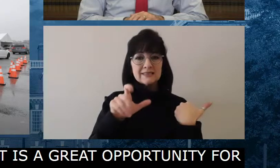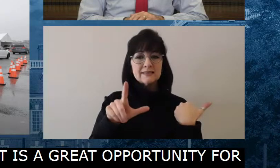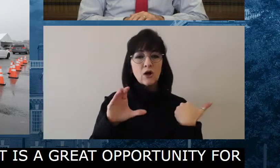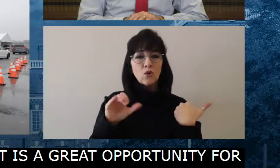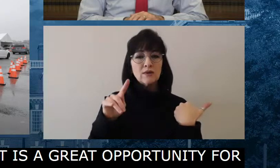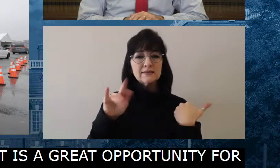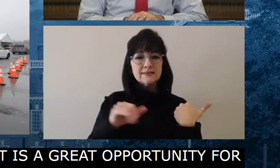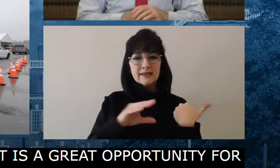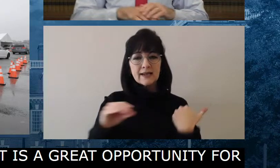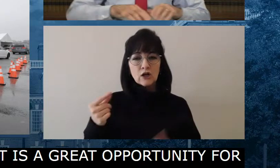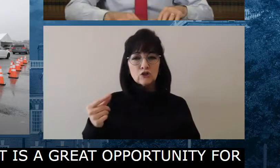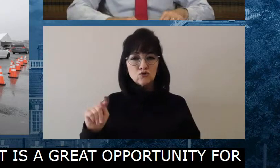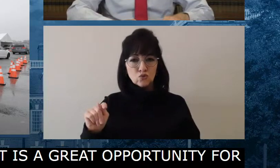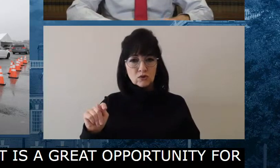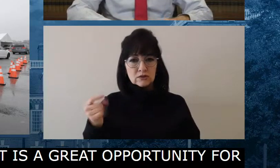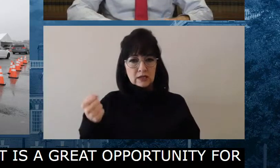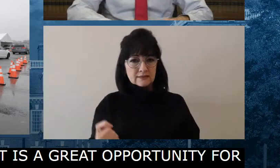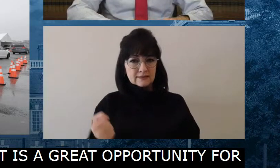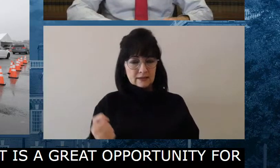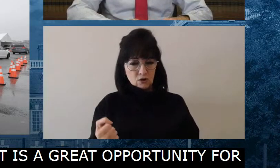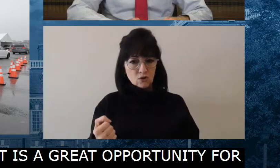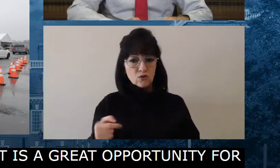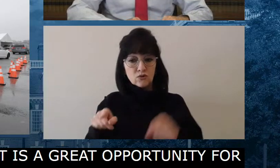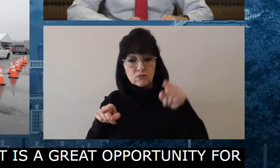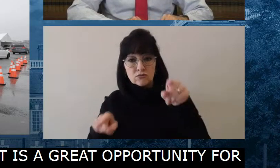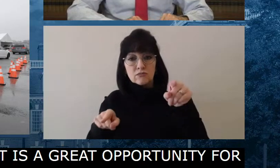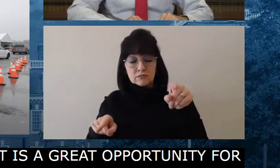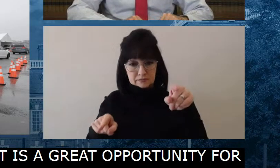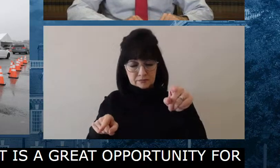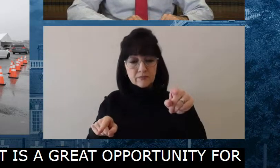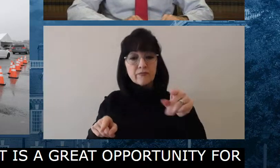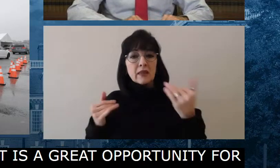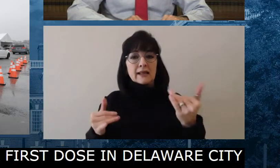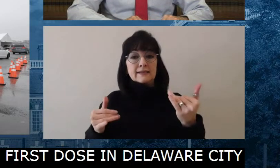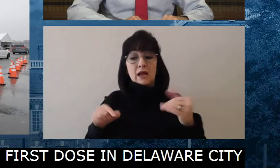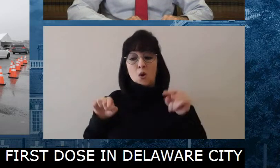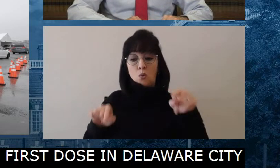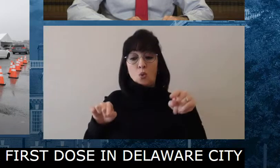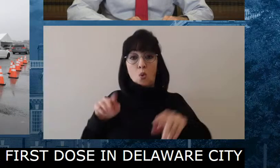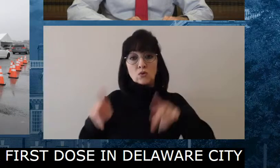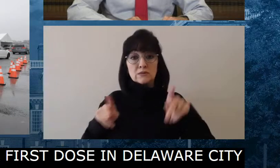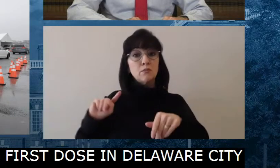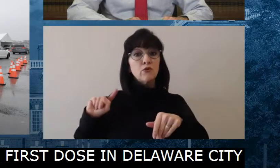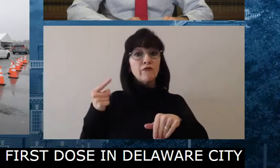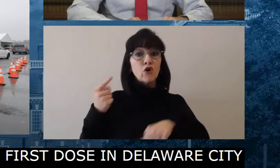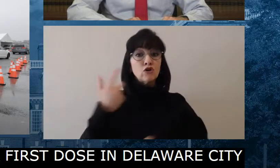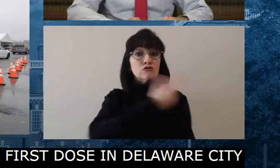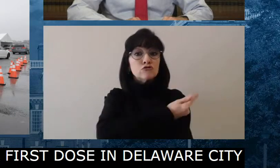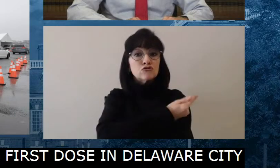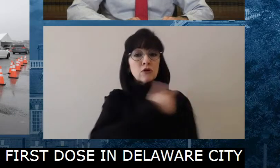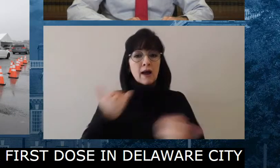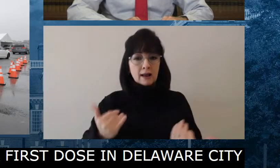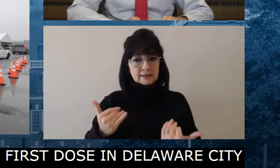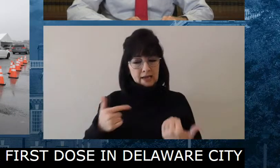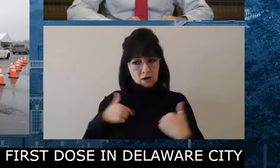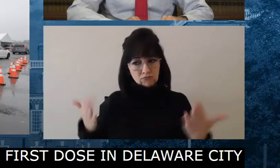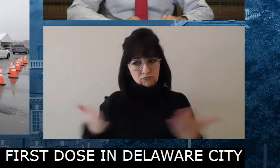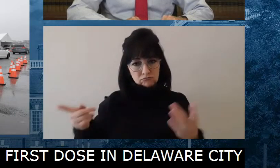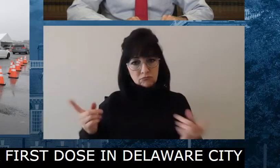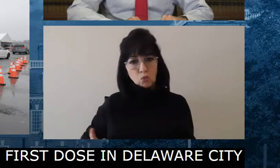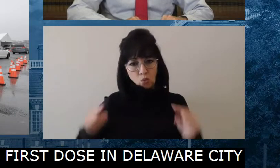Georgetown. And so we did about 1,500 yesterday, or the day before, I should say,